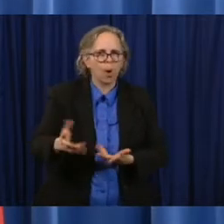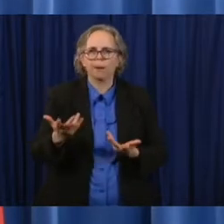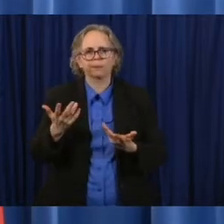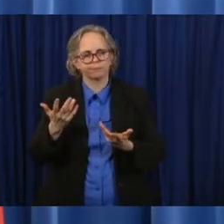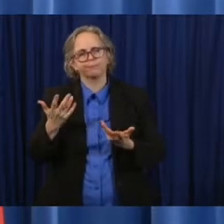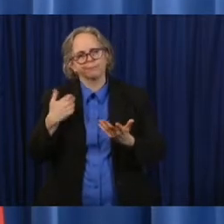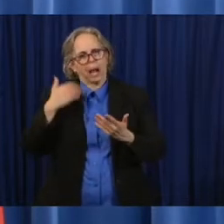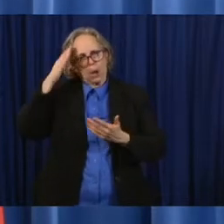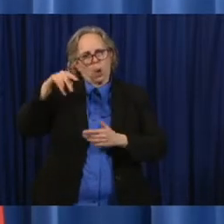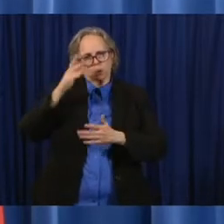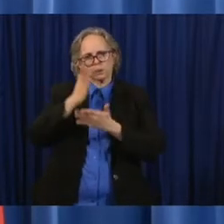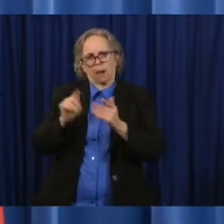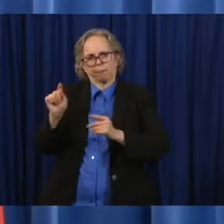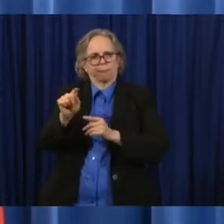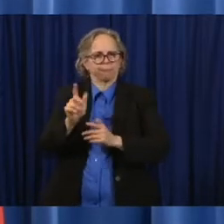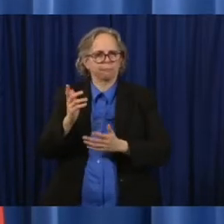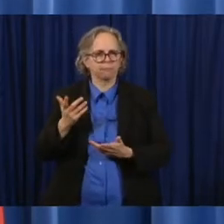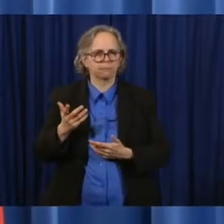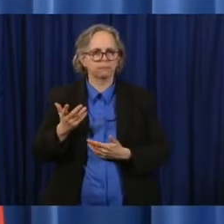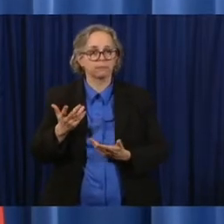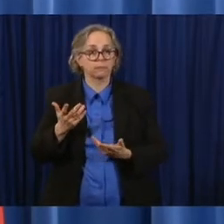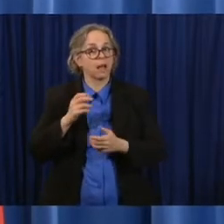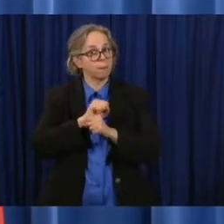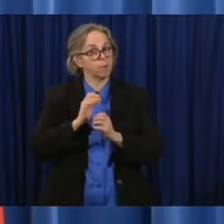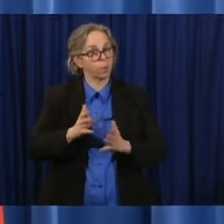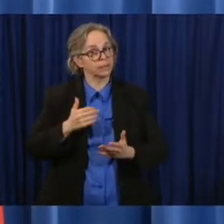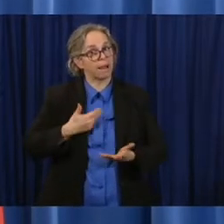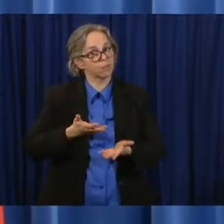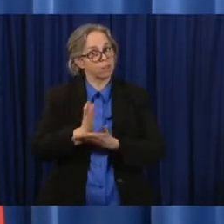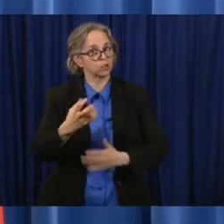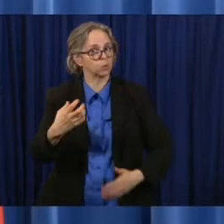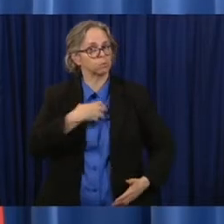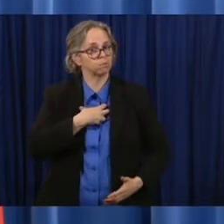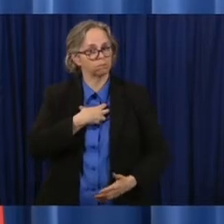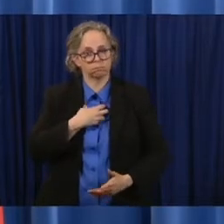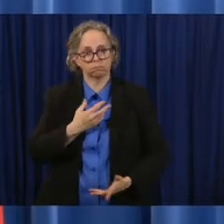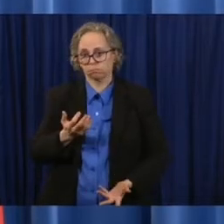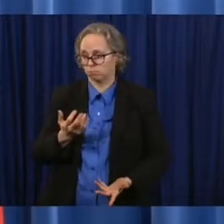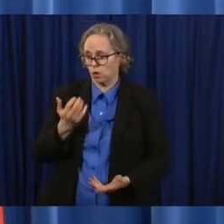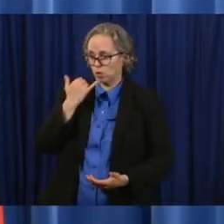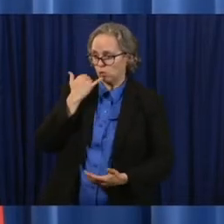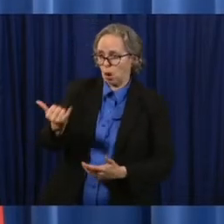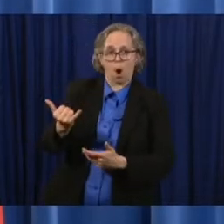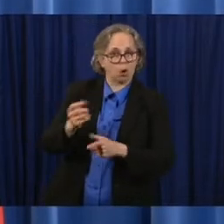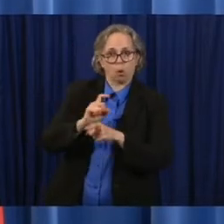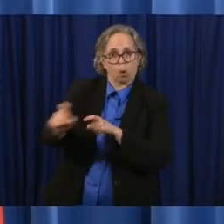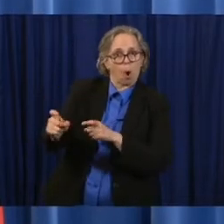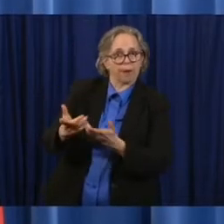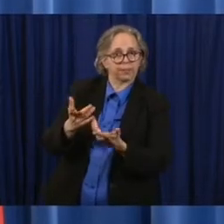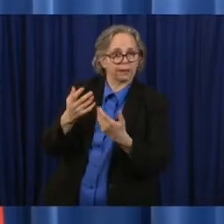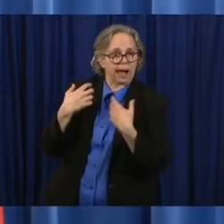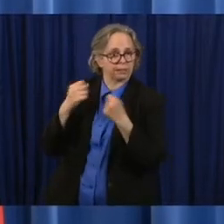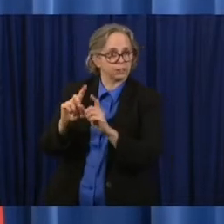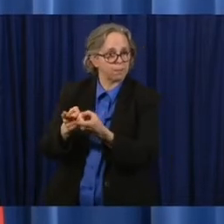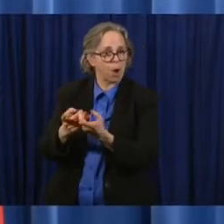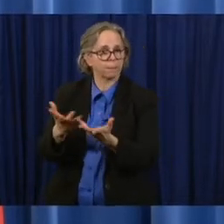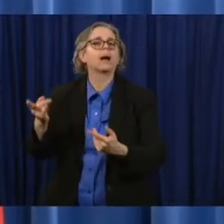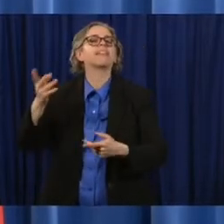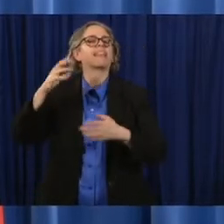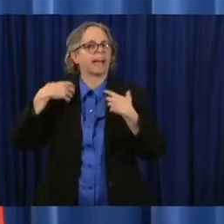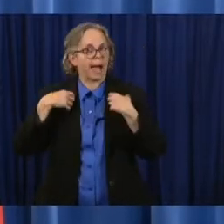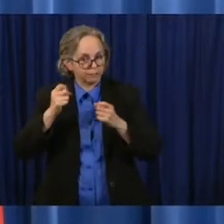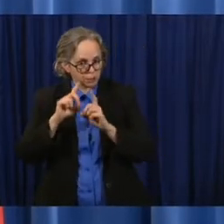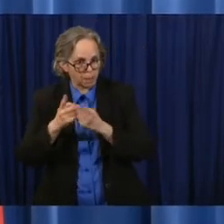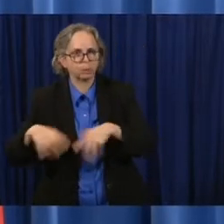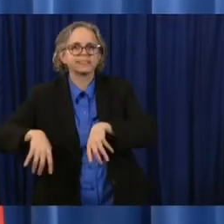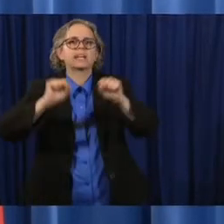to complain about that, to go to the health department and have the health department come out and check to see whether or not that